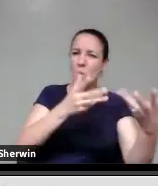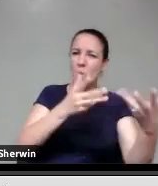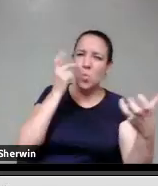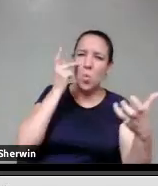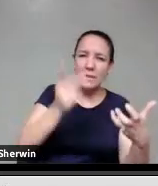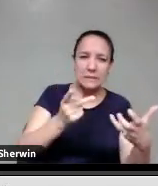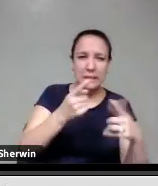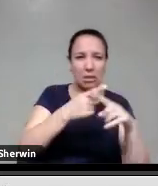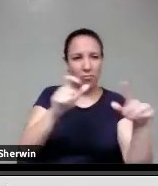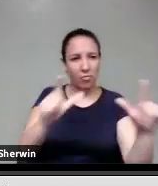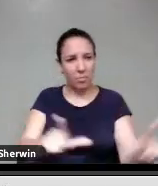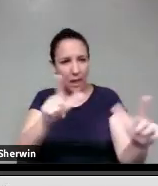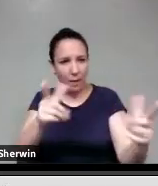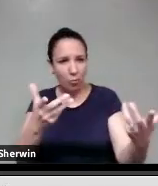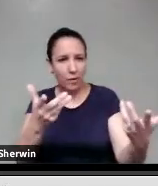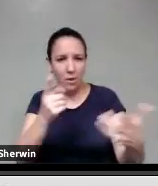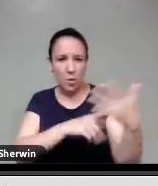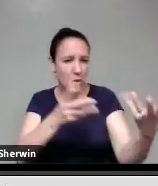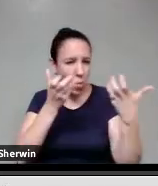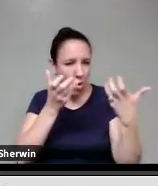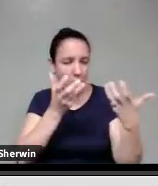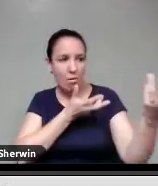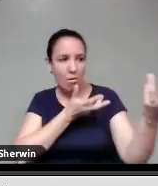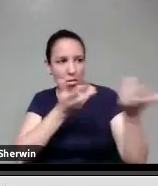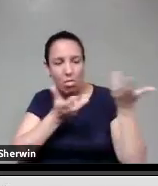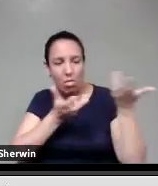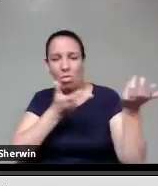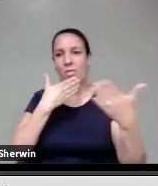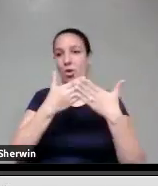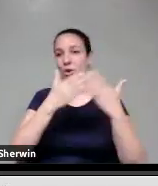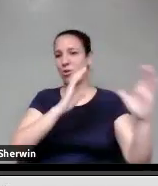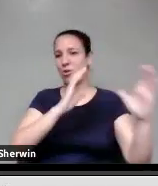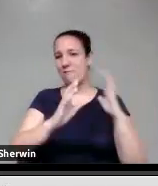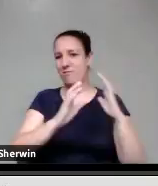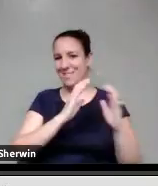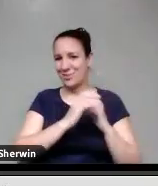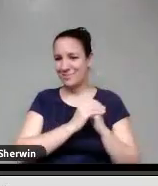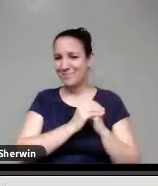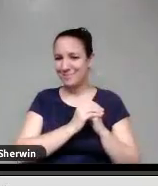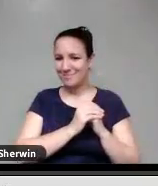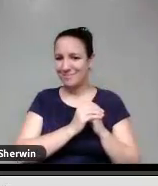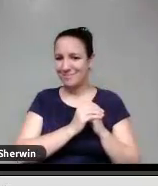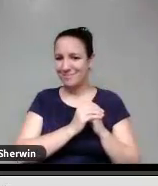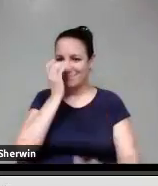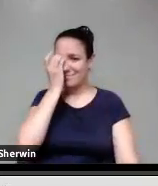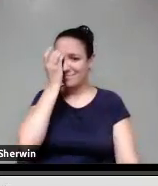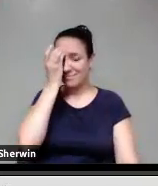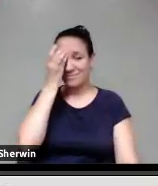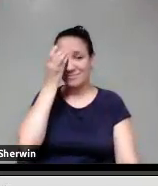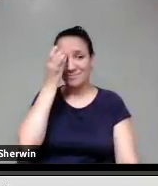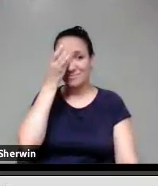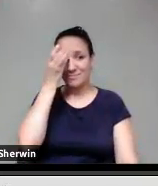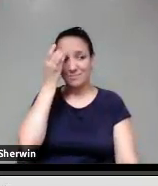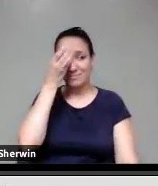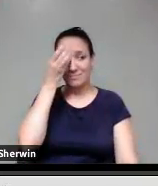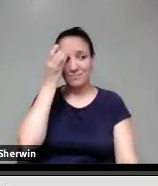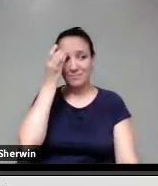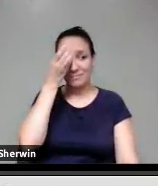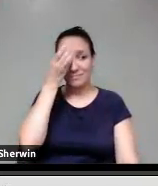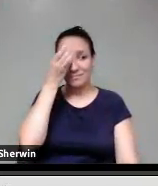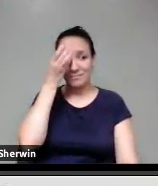that capability? So you just open that conversation, don't you? And again, this shouldn't be a one-time thing, should it? Because